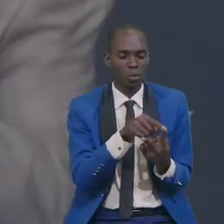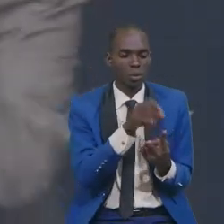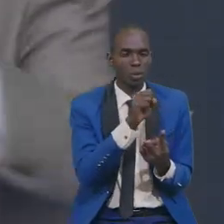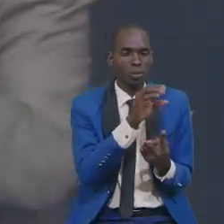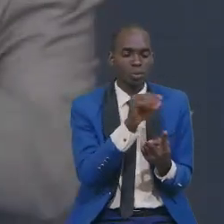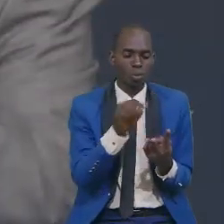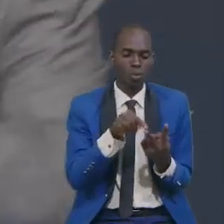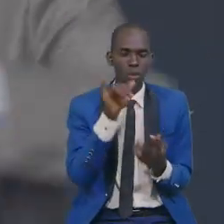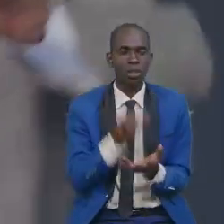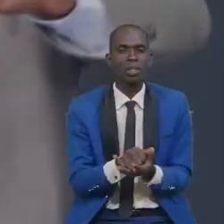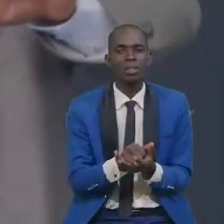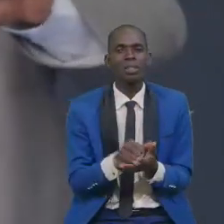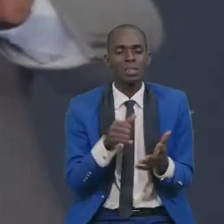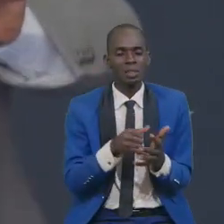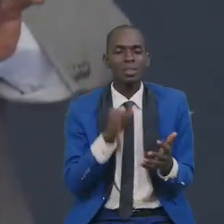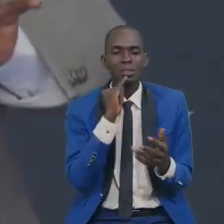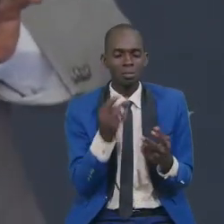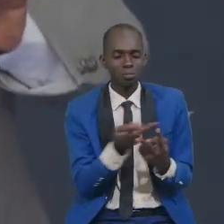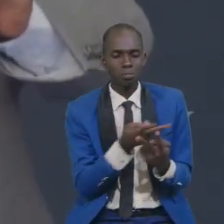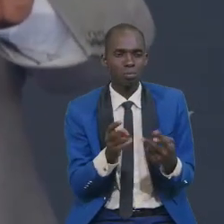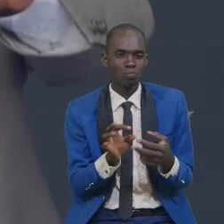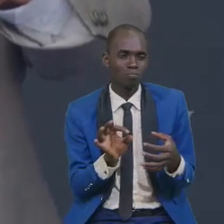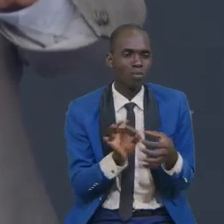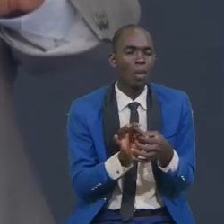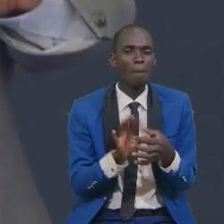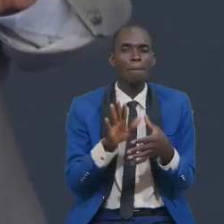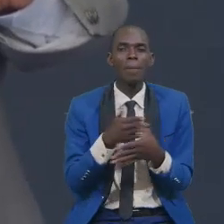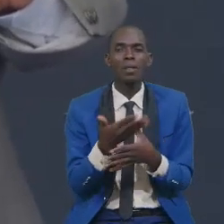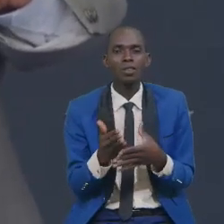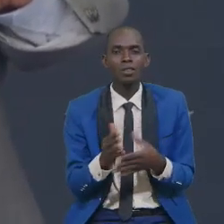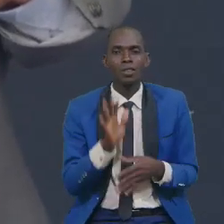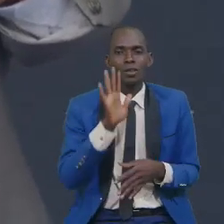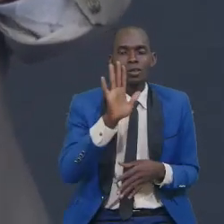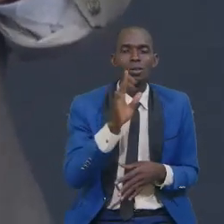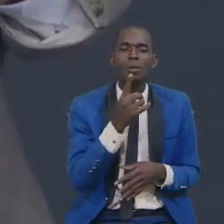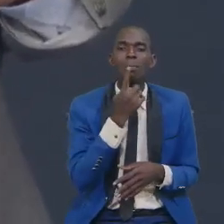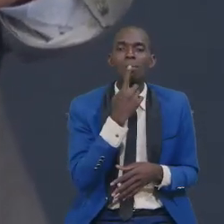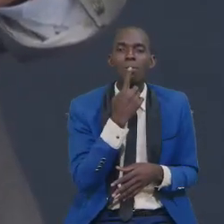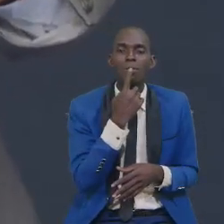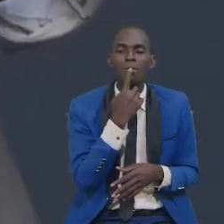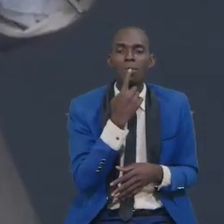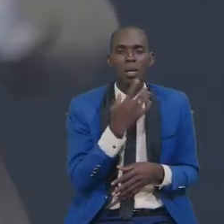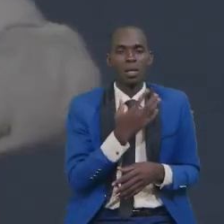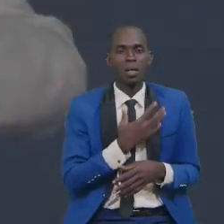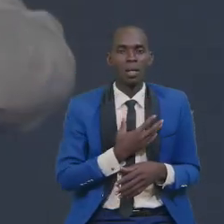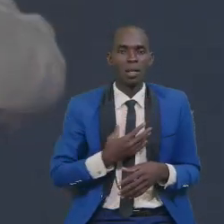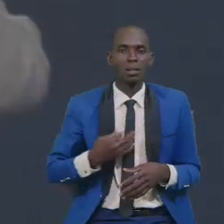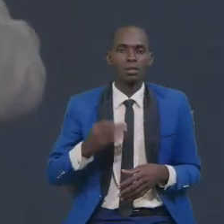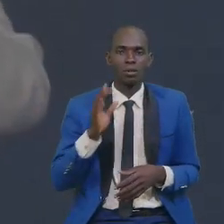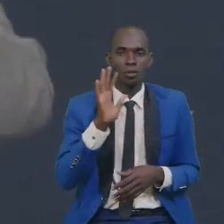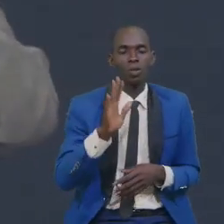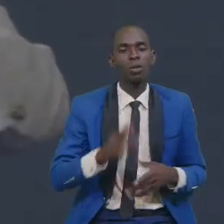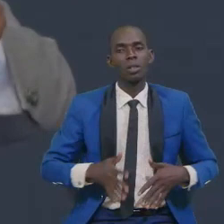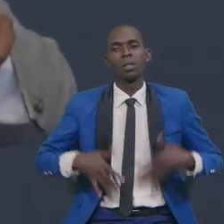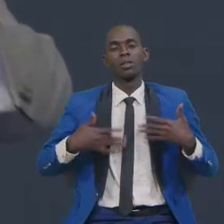it's a connection between your mouth and then your life